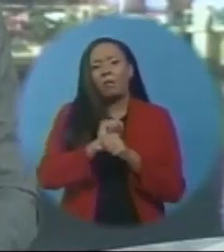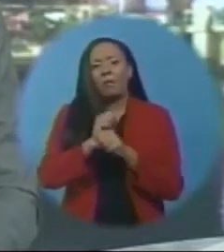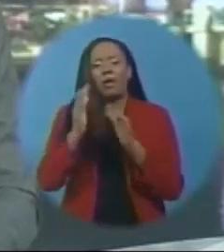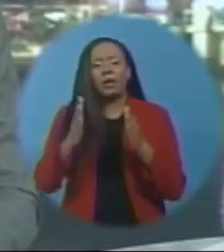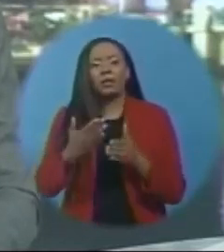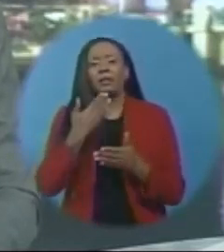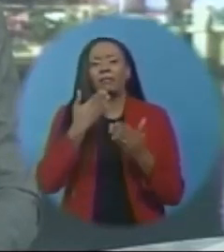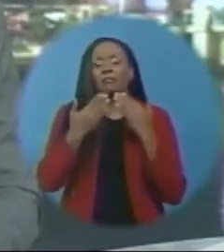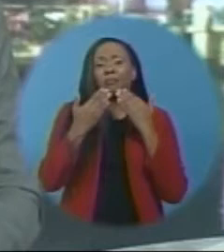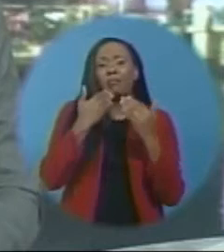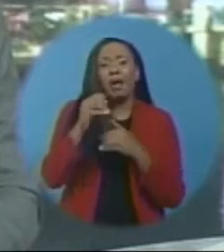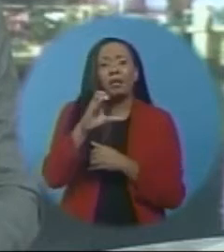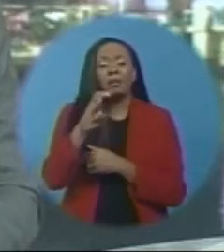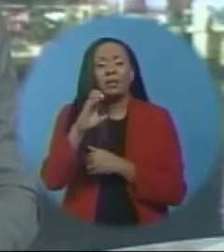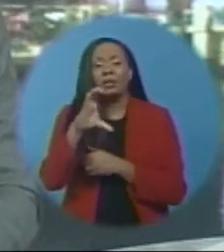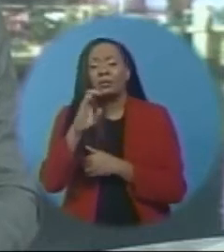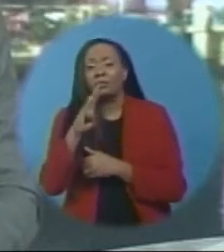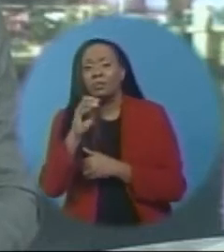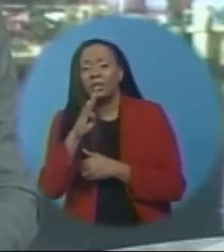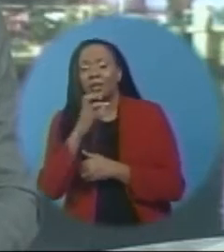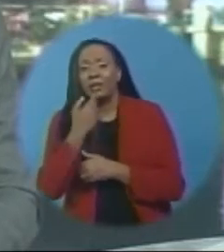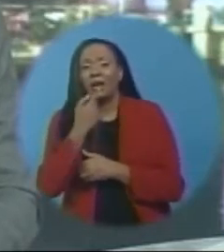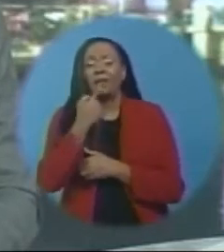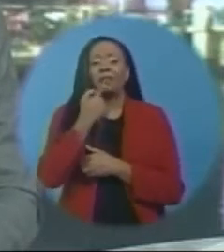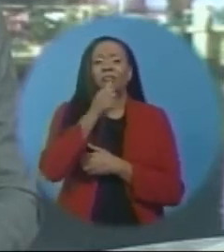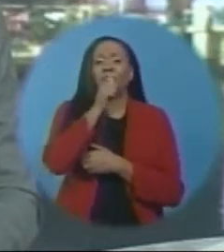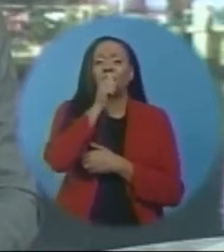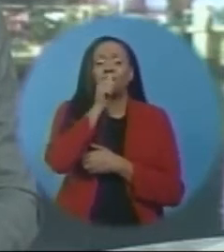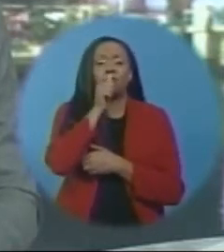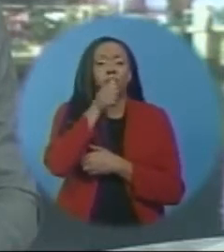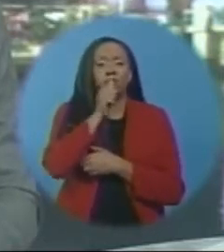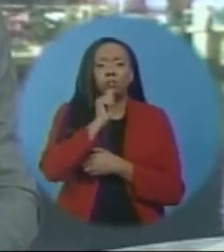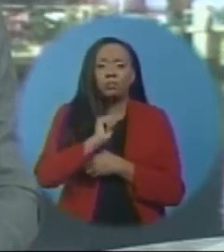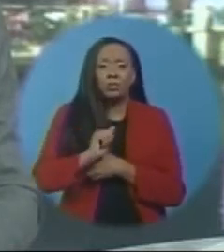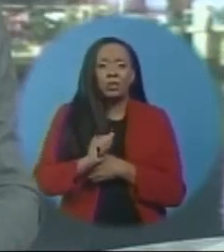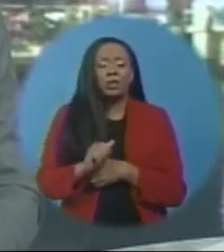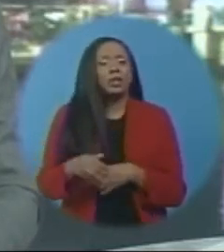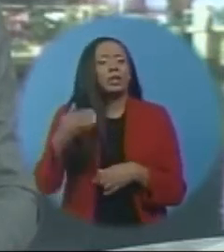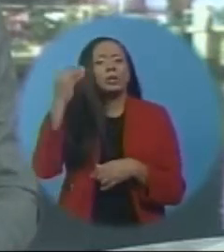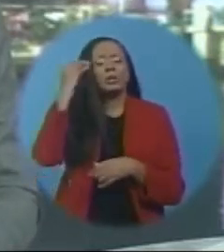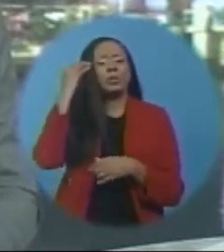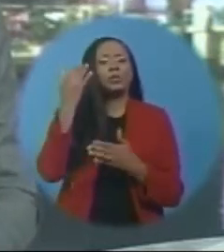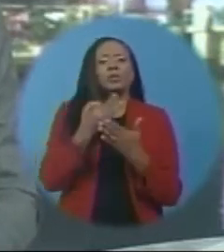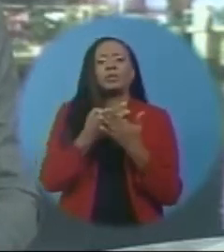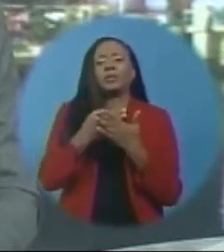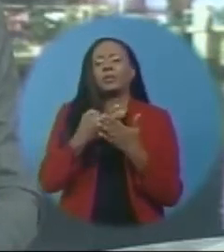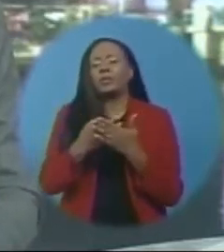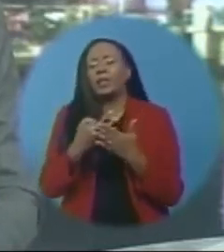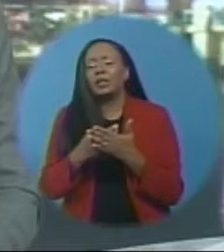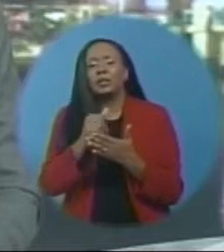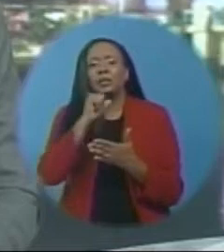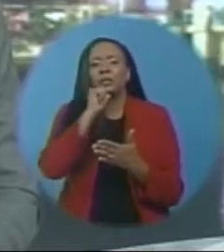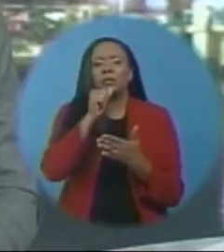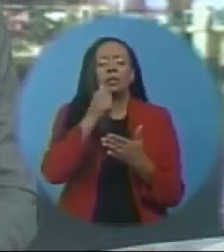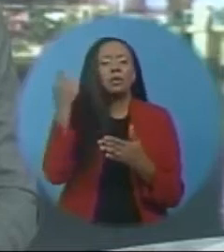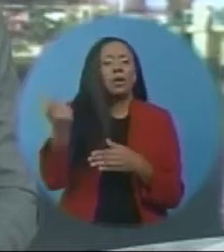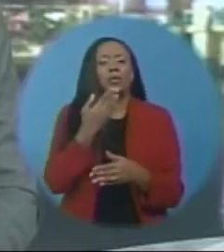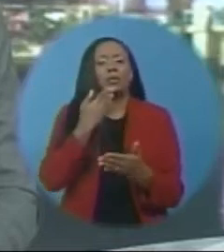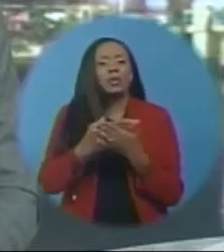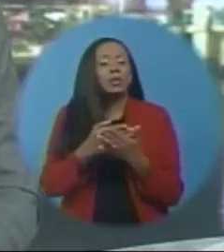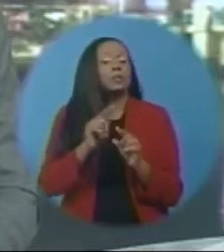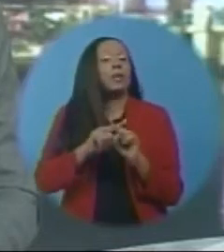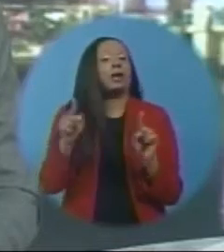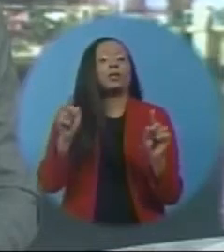their patience, noting that they have been kept abreast of the corporation's financial position all along. Mr. Earle said the union